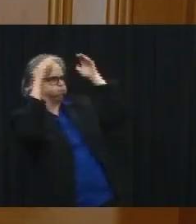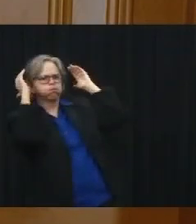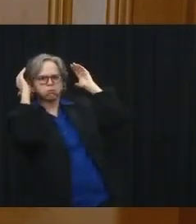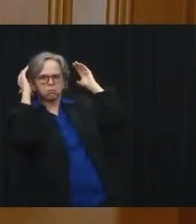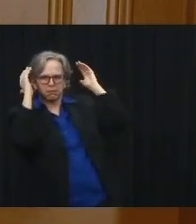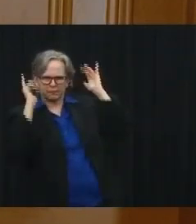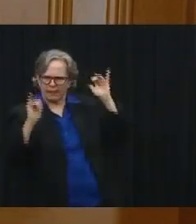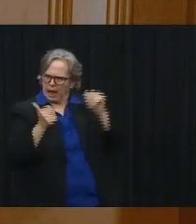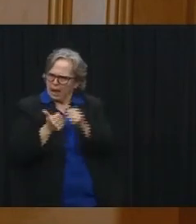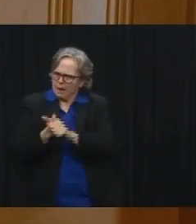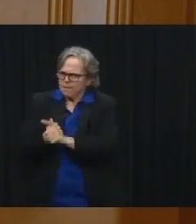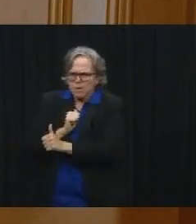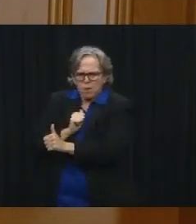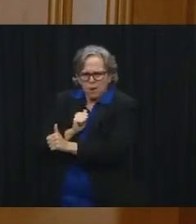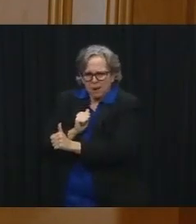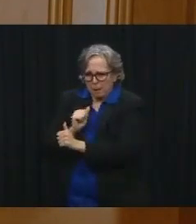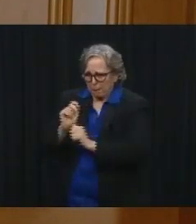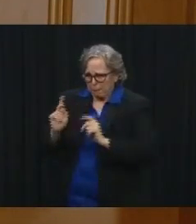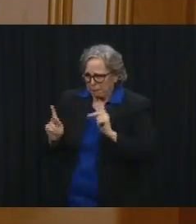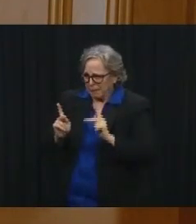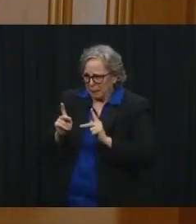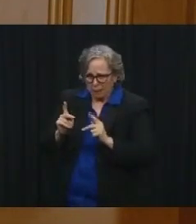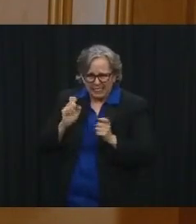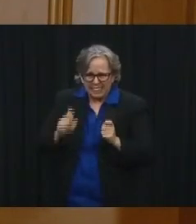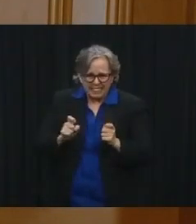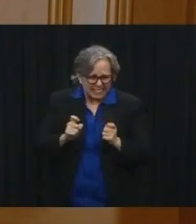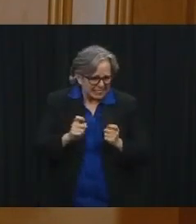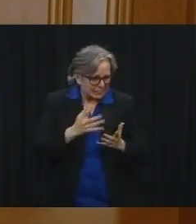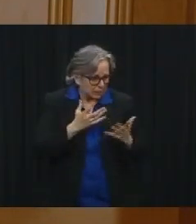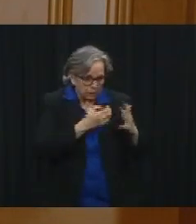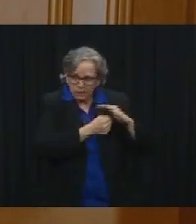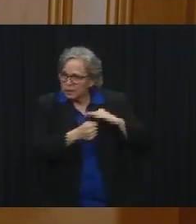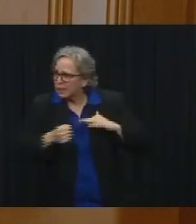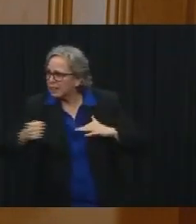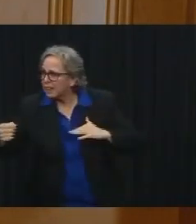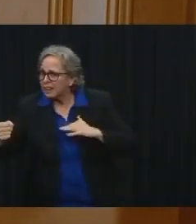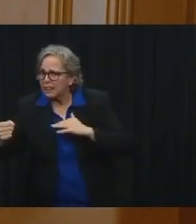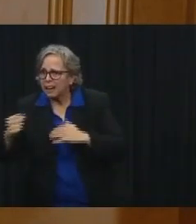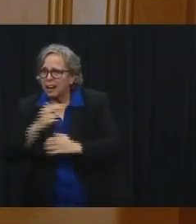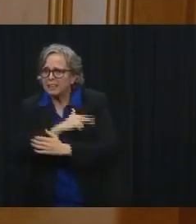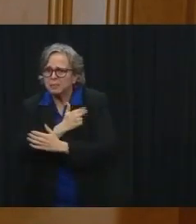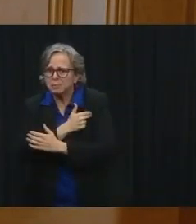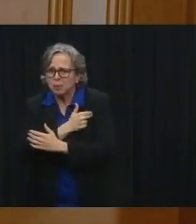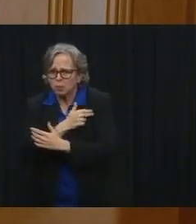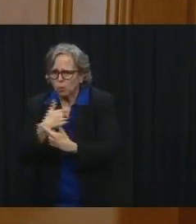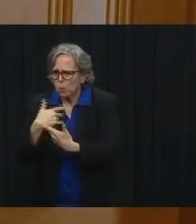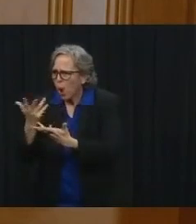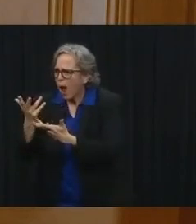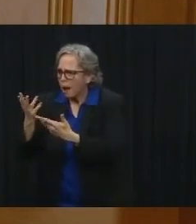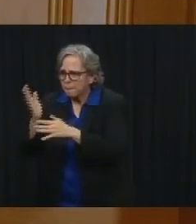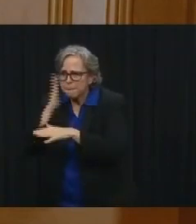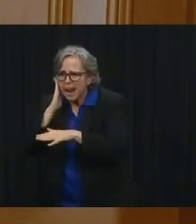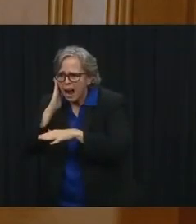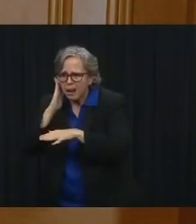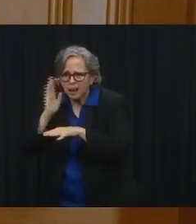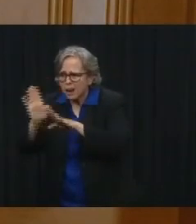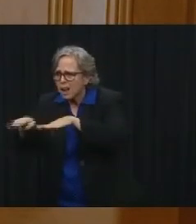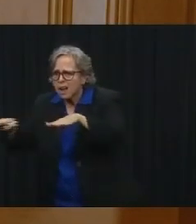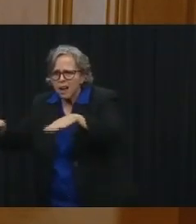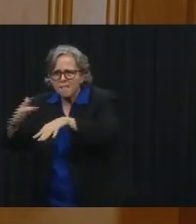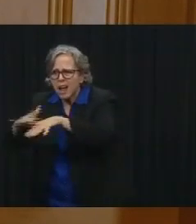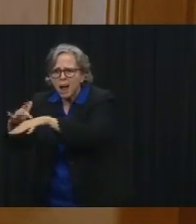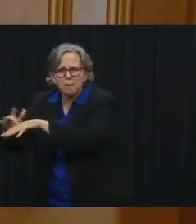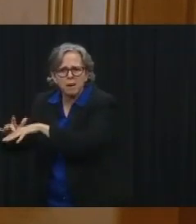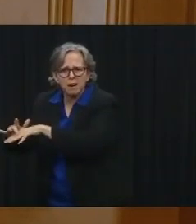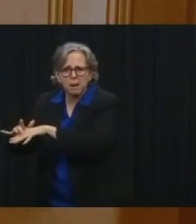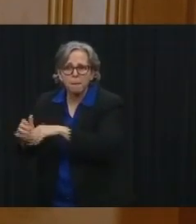be hospitalized. Again, as Dr. Acton has said, most people will not need to be hospitalized, but some will. We know that. Being able to